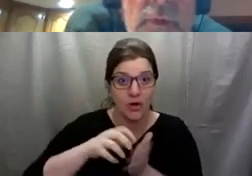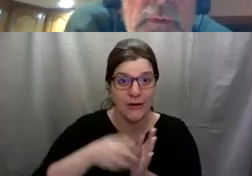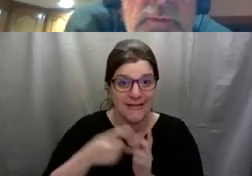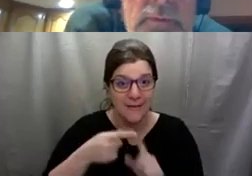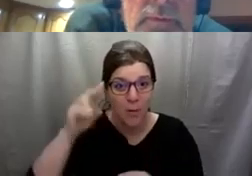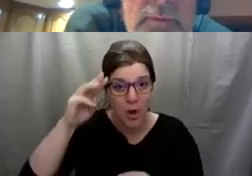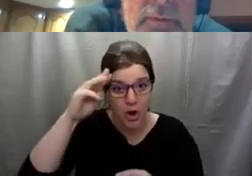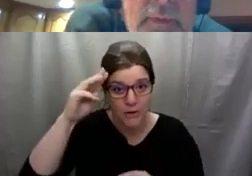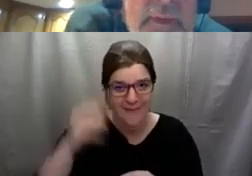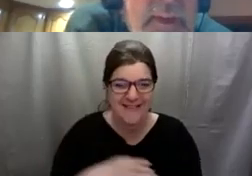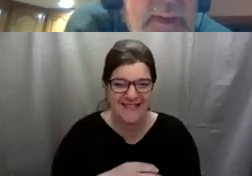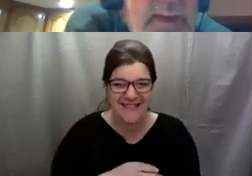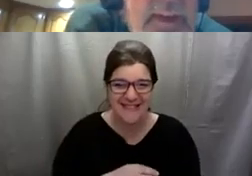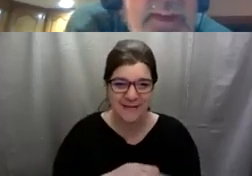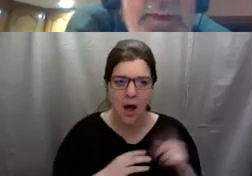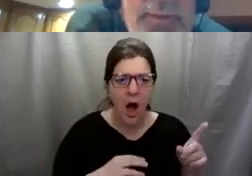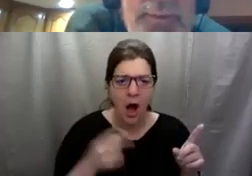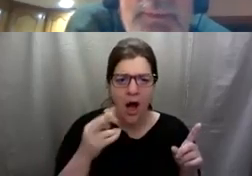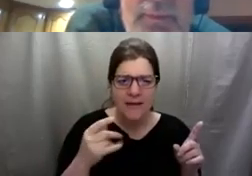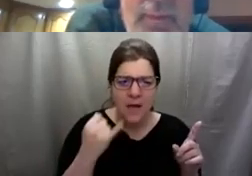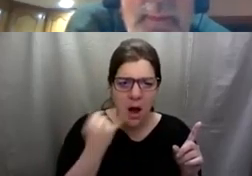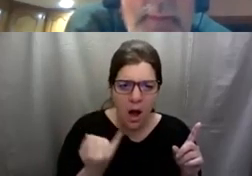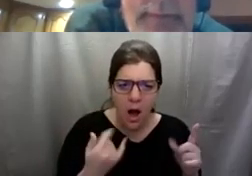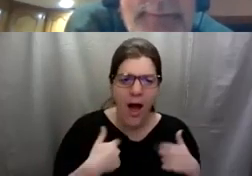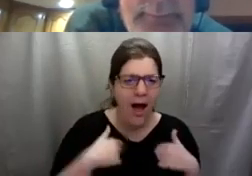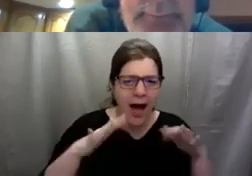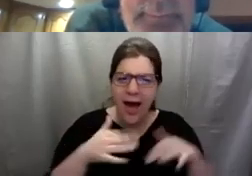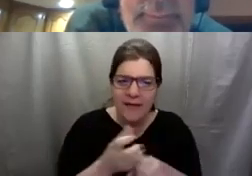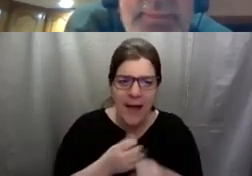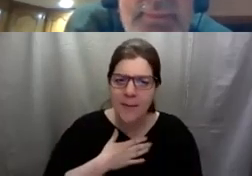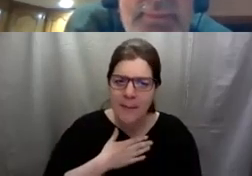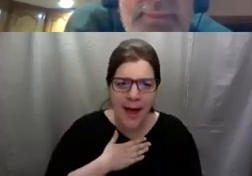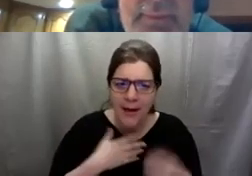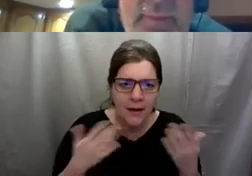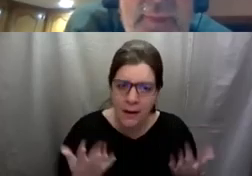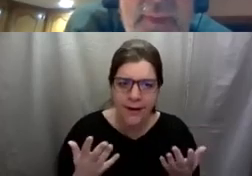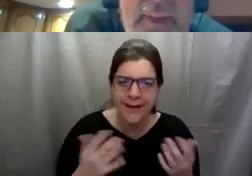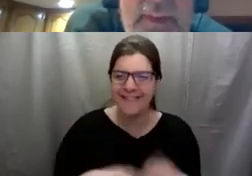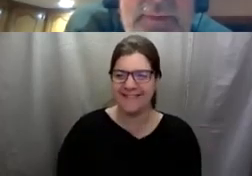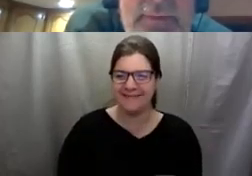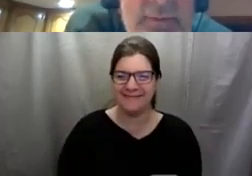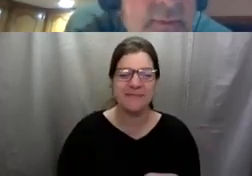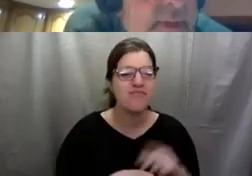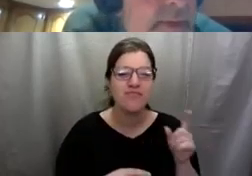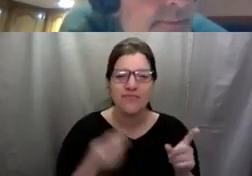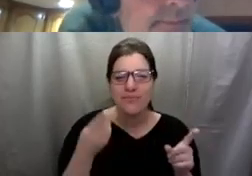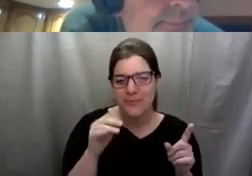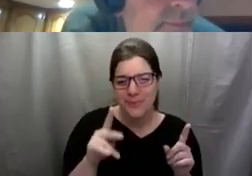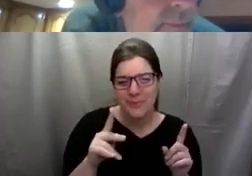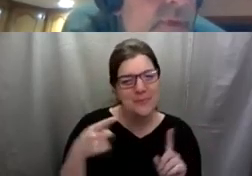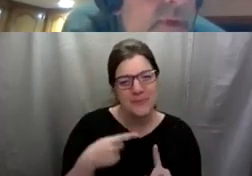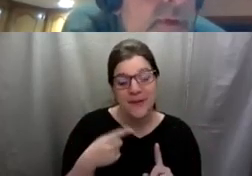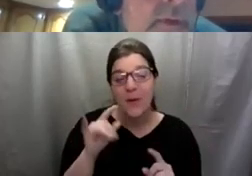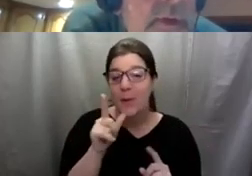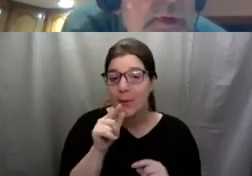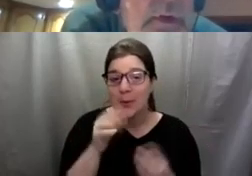So jealous. Yeah. But anyone who wants to join us for that meeting, you're welcome. Those of